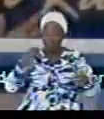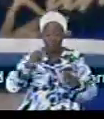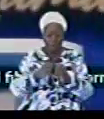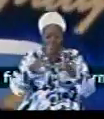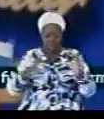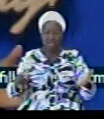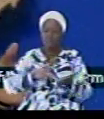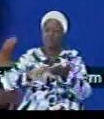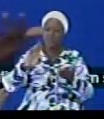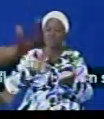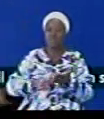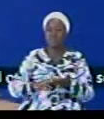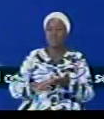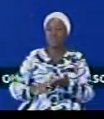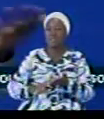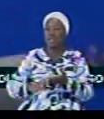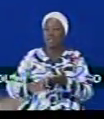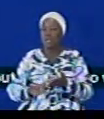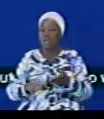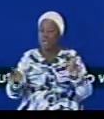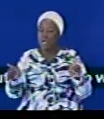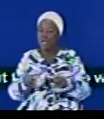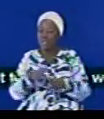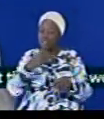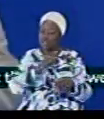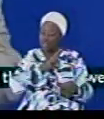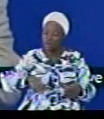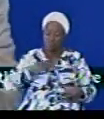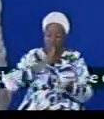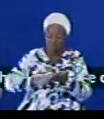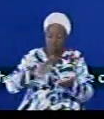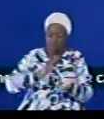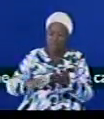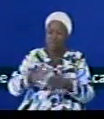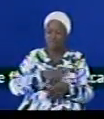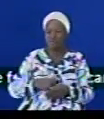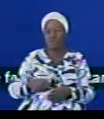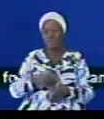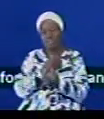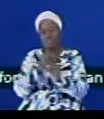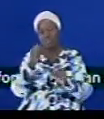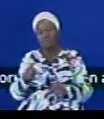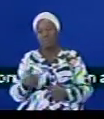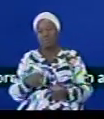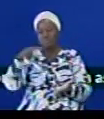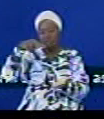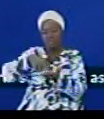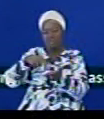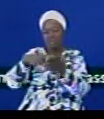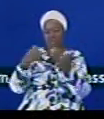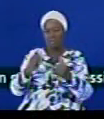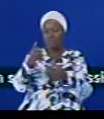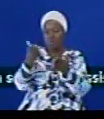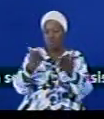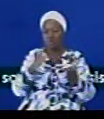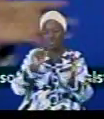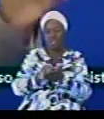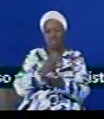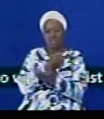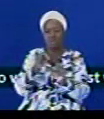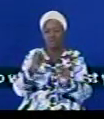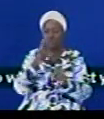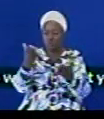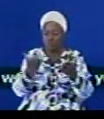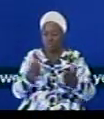abundantly pardon. And the Lord will forgive and will save you. Stand up right now. You want that salvation. You want